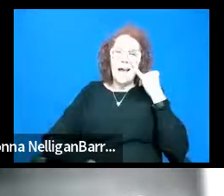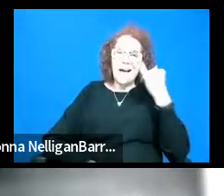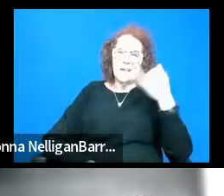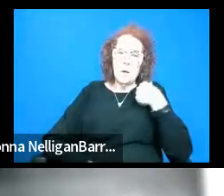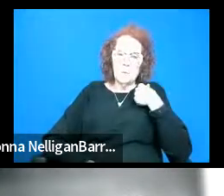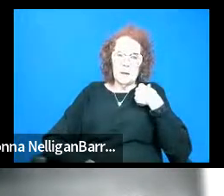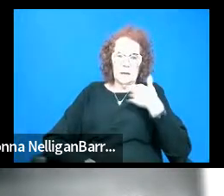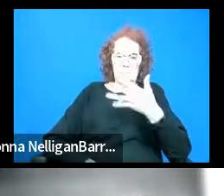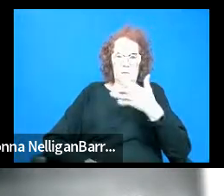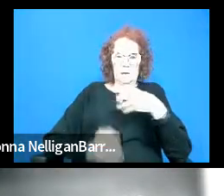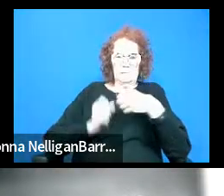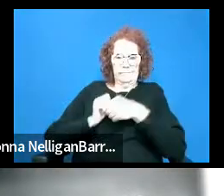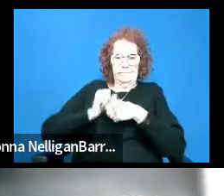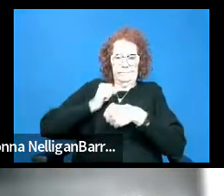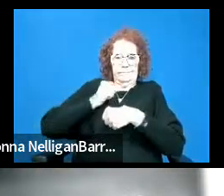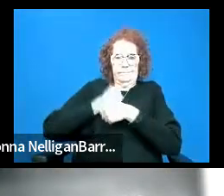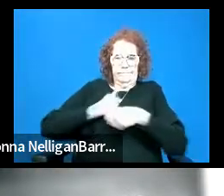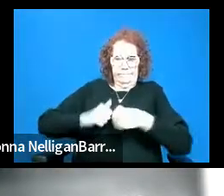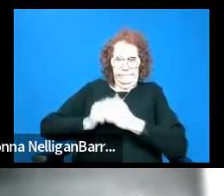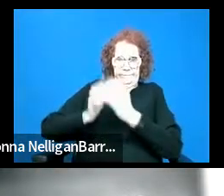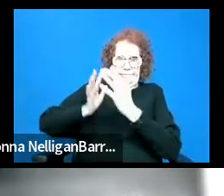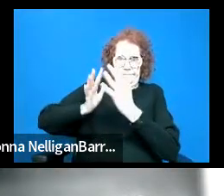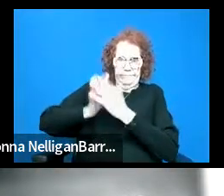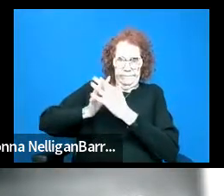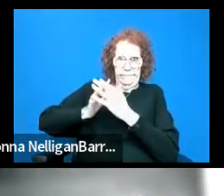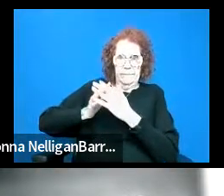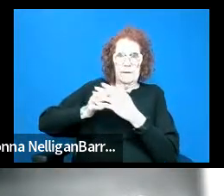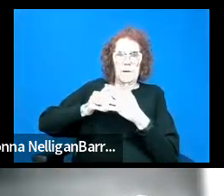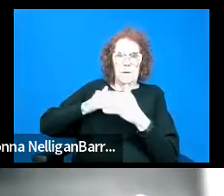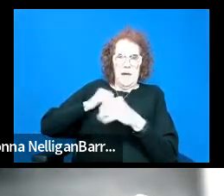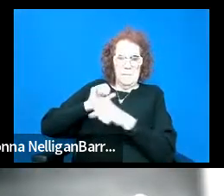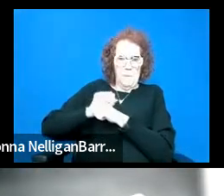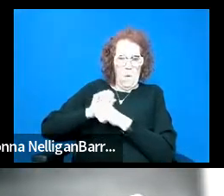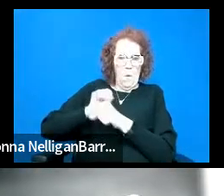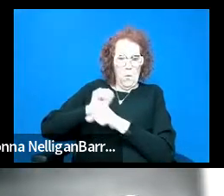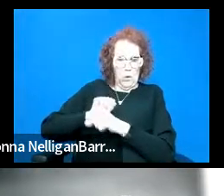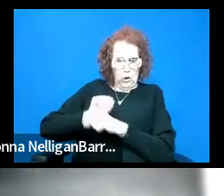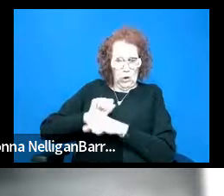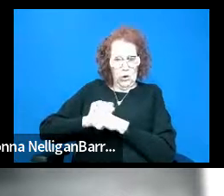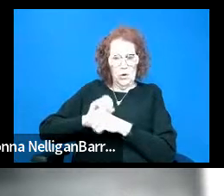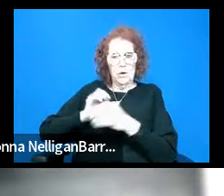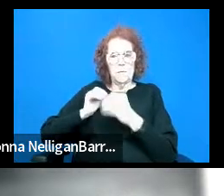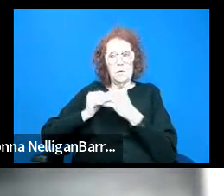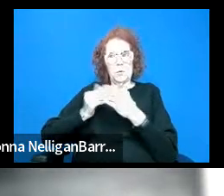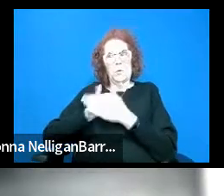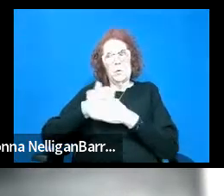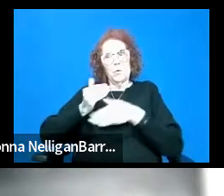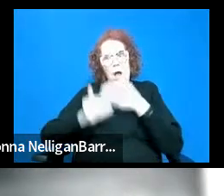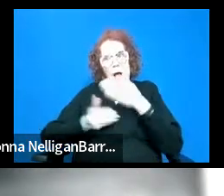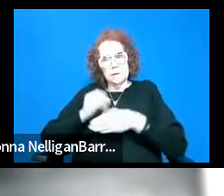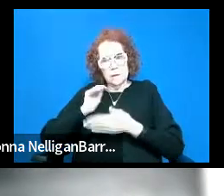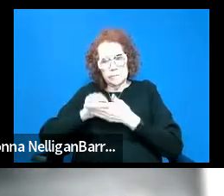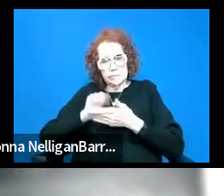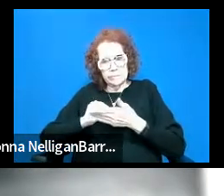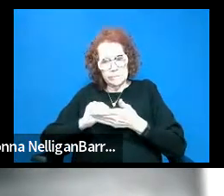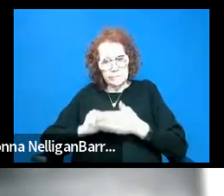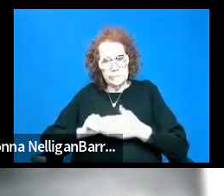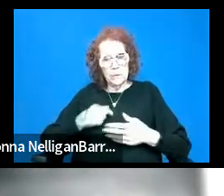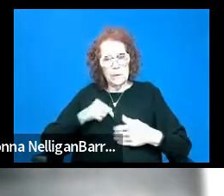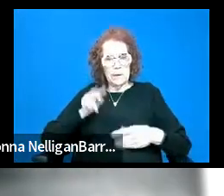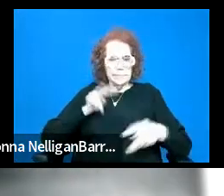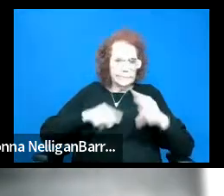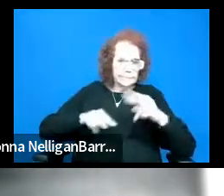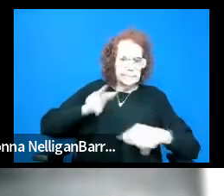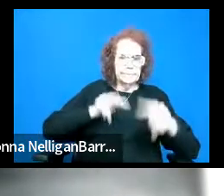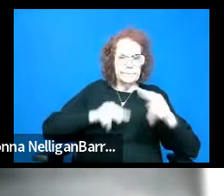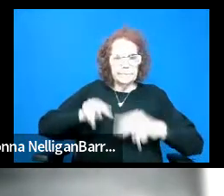implemented, we have work still we want to do. We have processes we want to revisit. We have things we want to continue to streamline. So once we're in